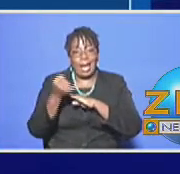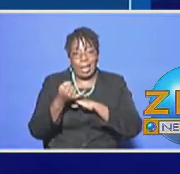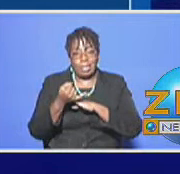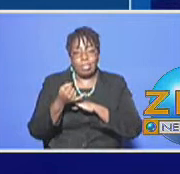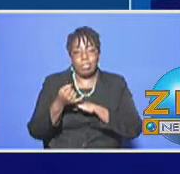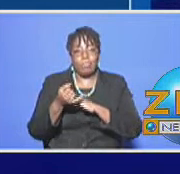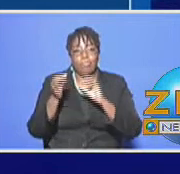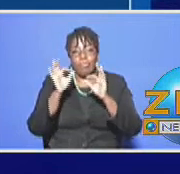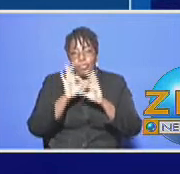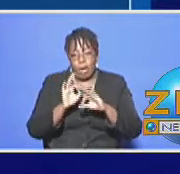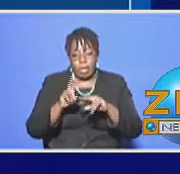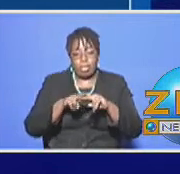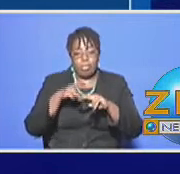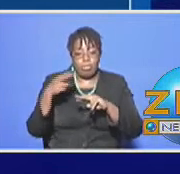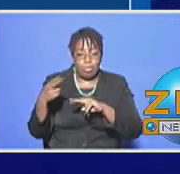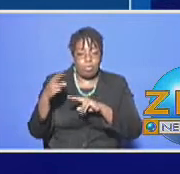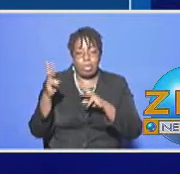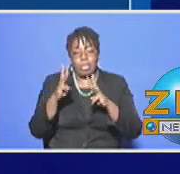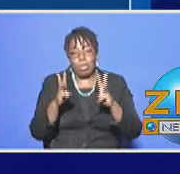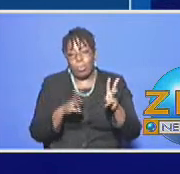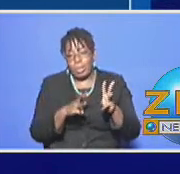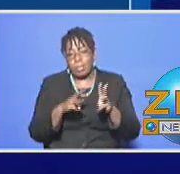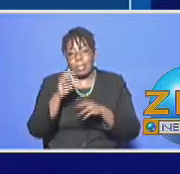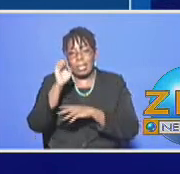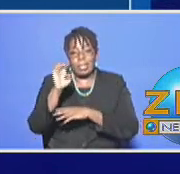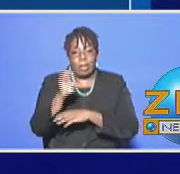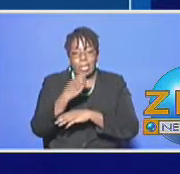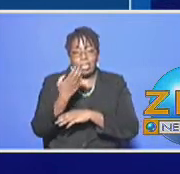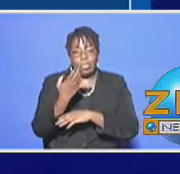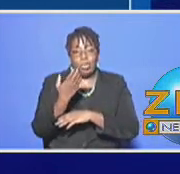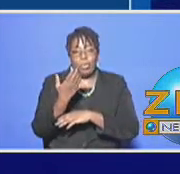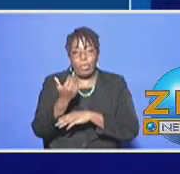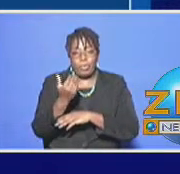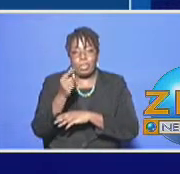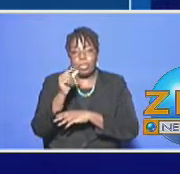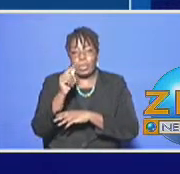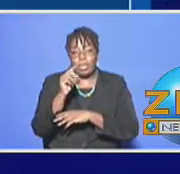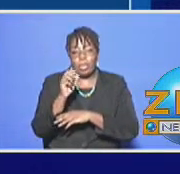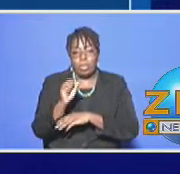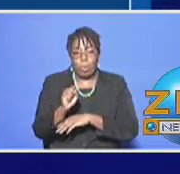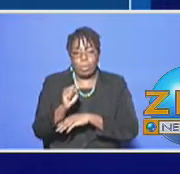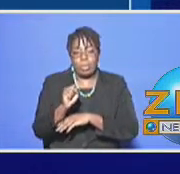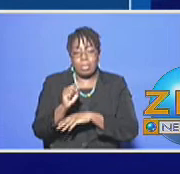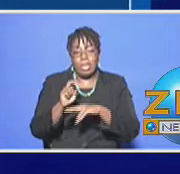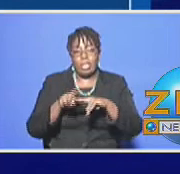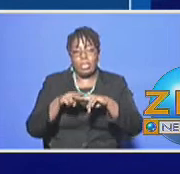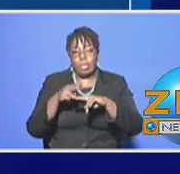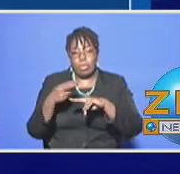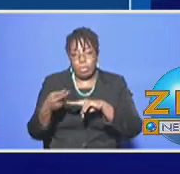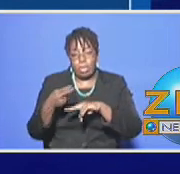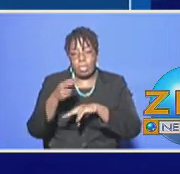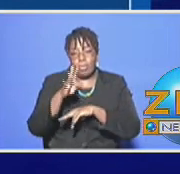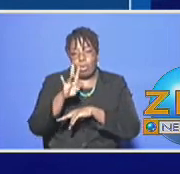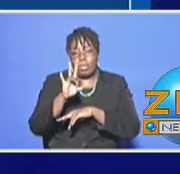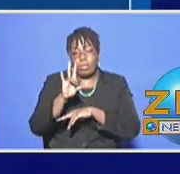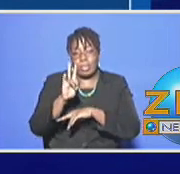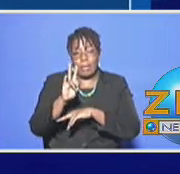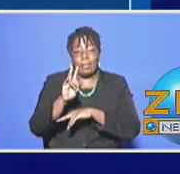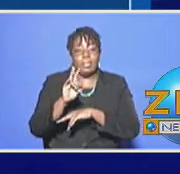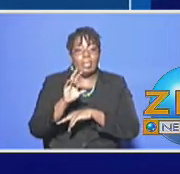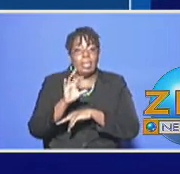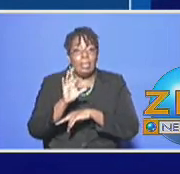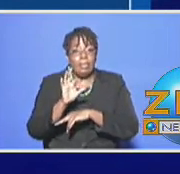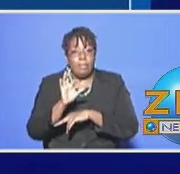Friday, winds reducing slightly as well. Southeast at 15 to 20 knots, wave heights down 4 to 7 feet, so that advisory will